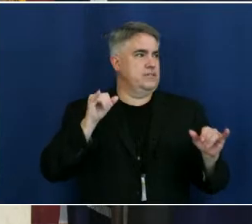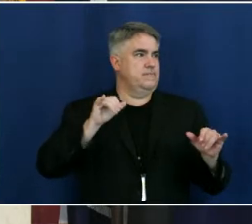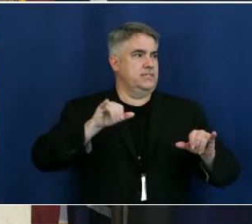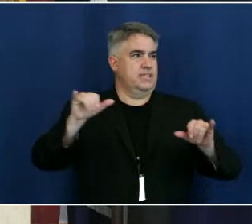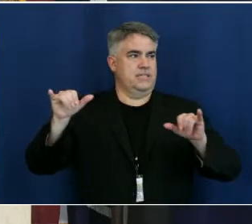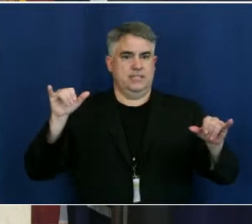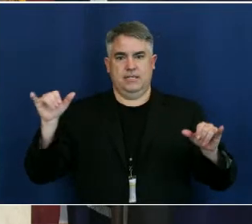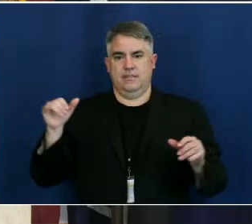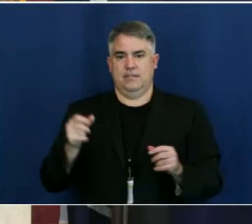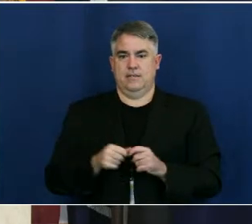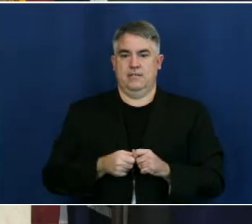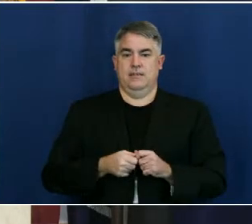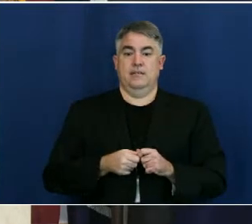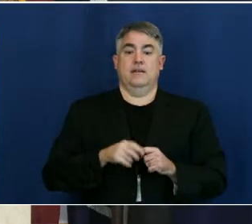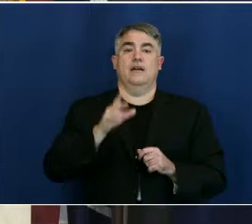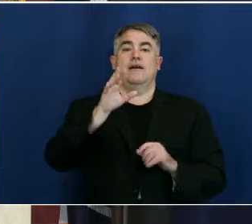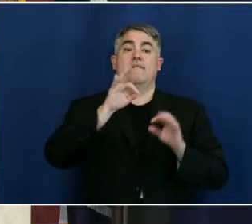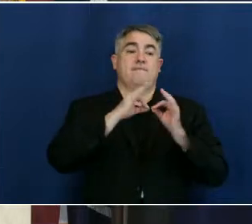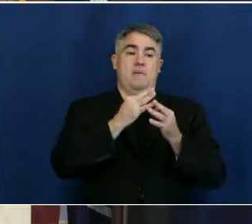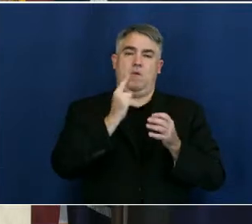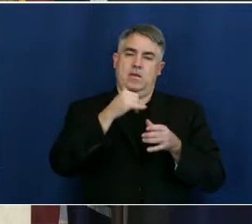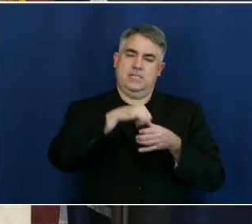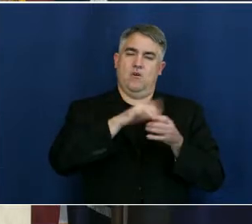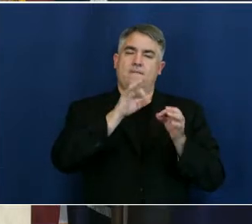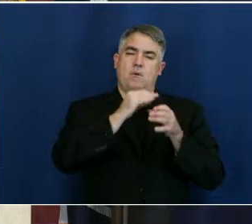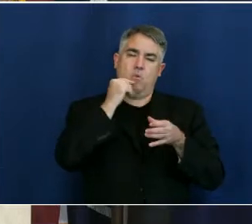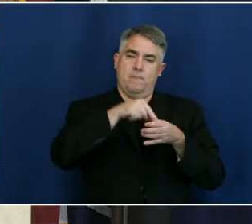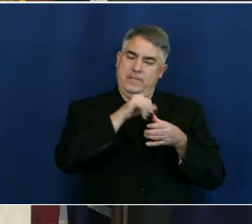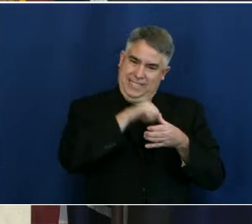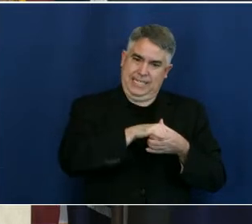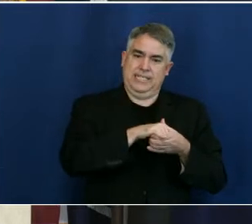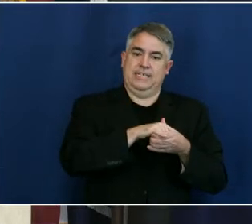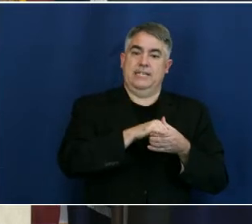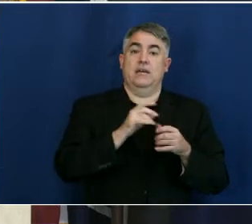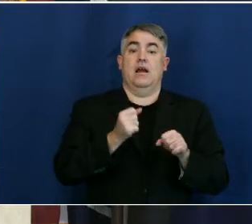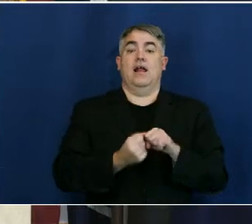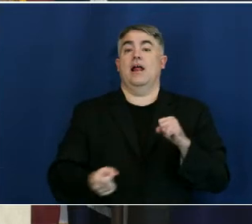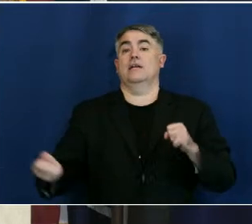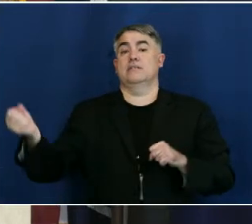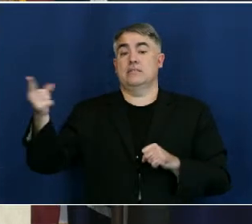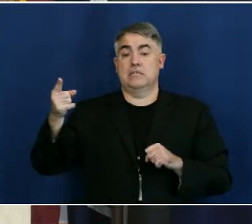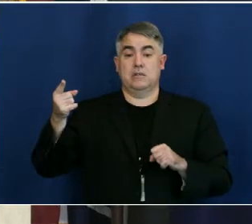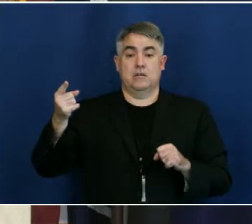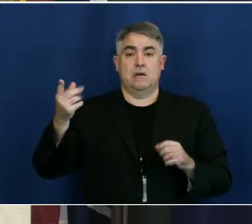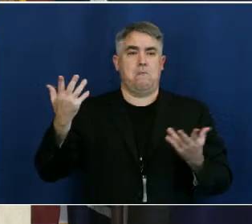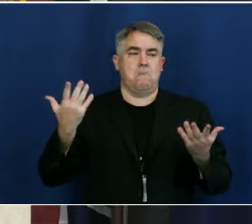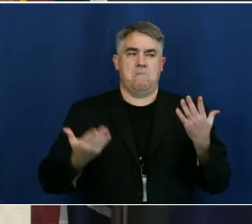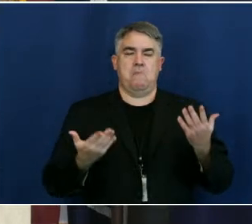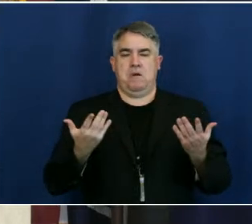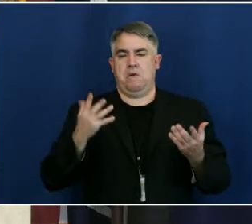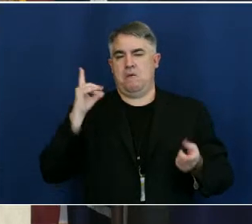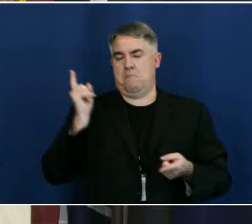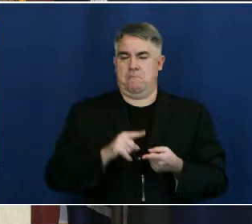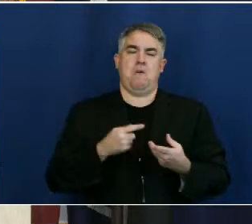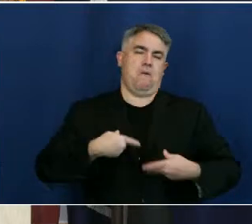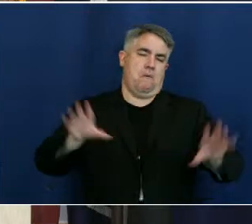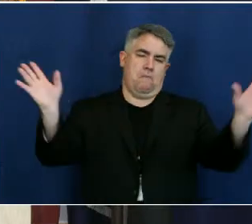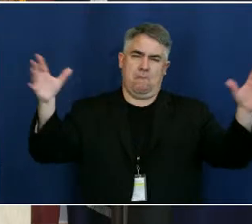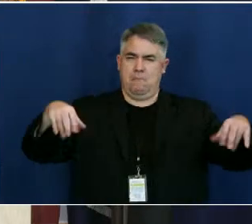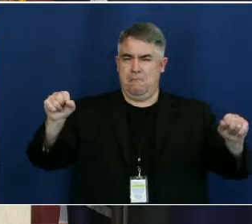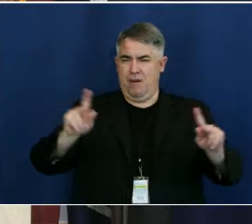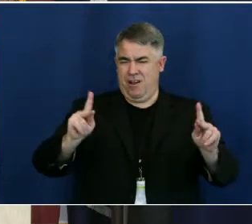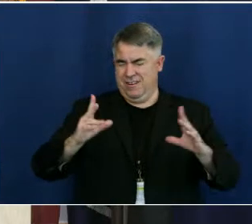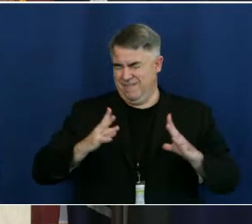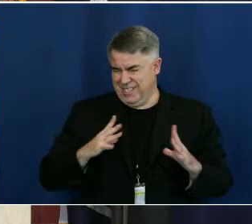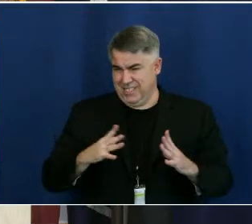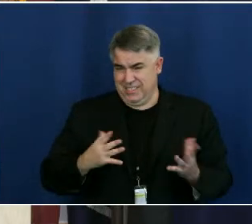we'll be back to a position where we're able to do more. I think that there will be some efforts. I'll reach out and talk to the mayor. We'll talk